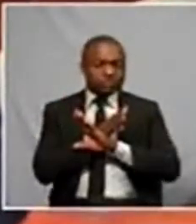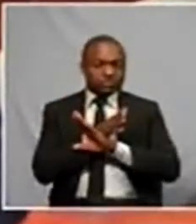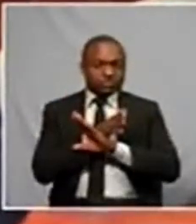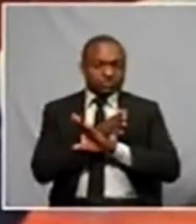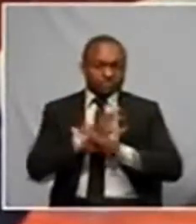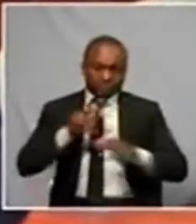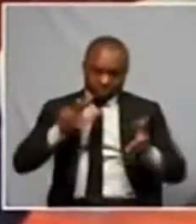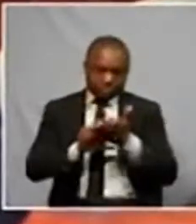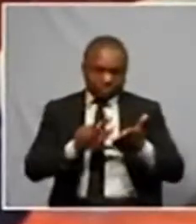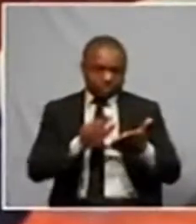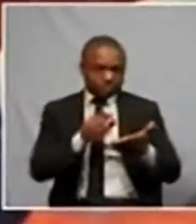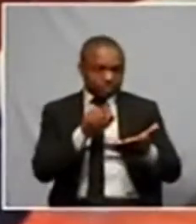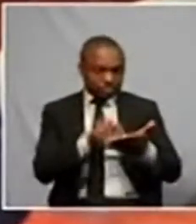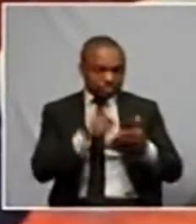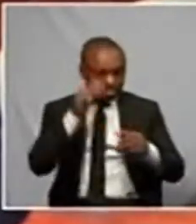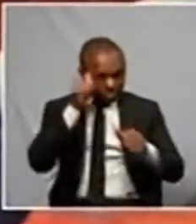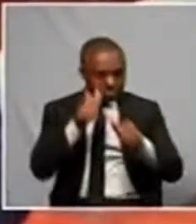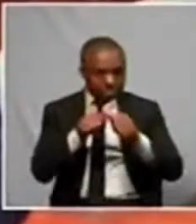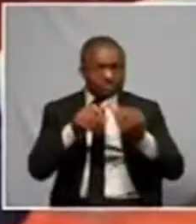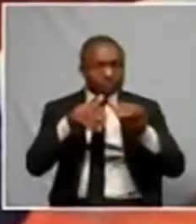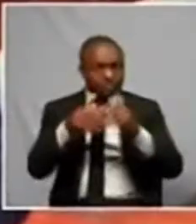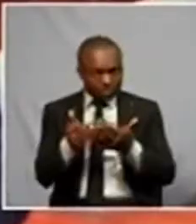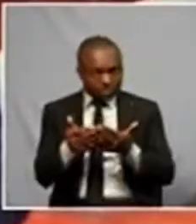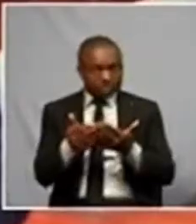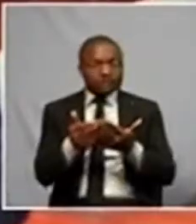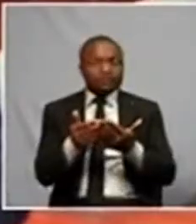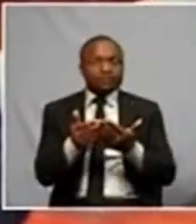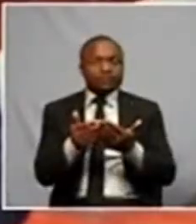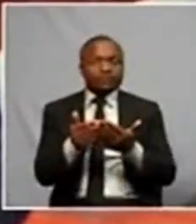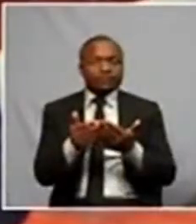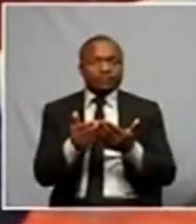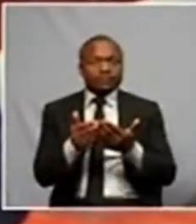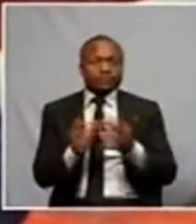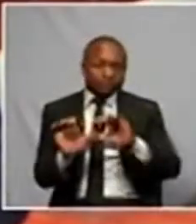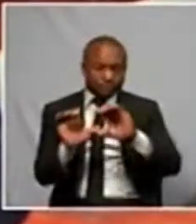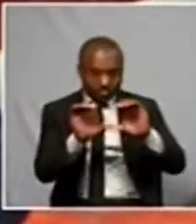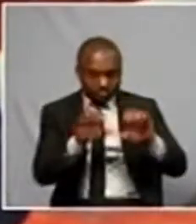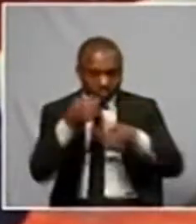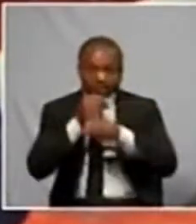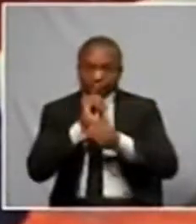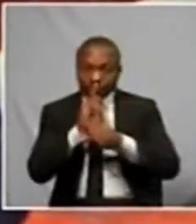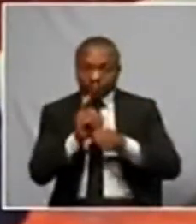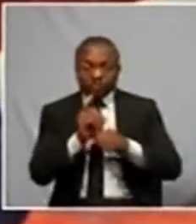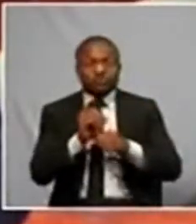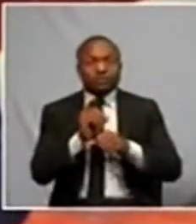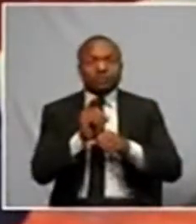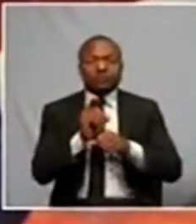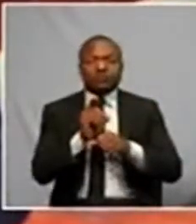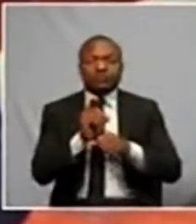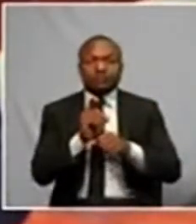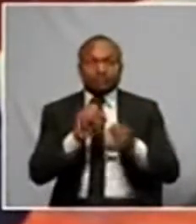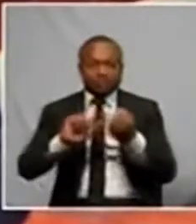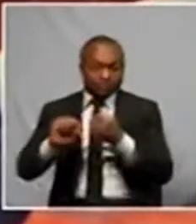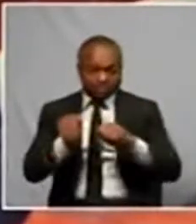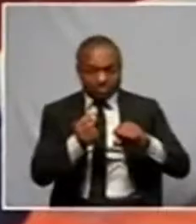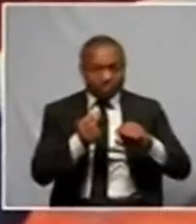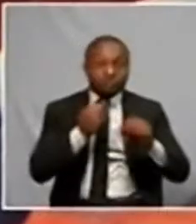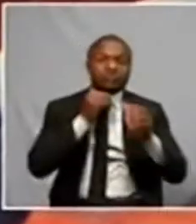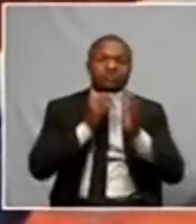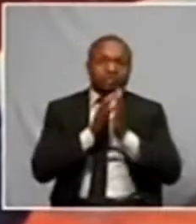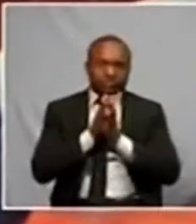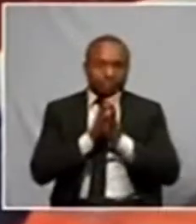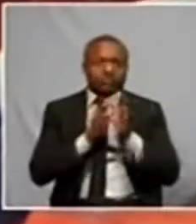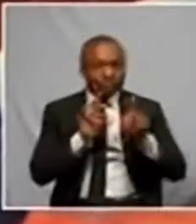ratify such an agreement, and how we would go about ensuring that at the end of the day we are safeguarding the interests of our